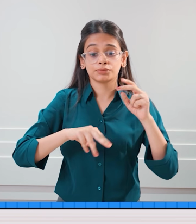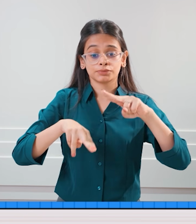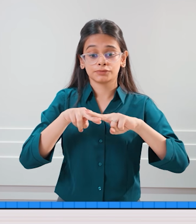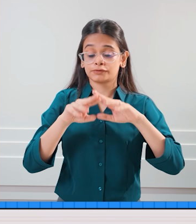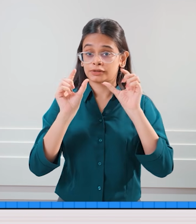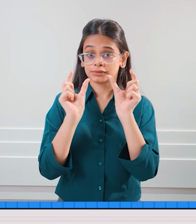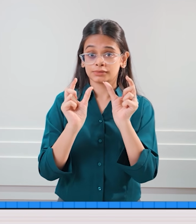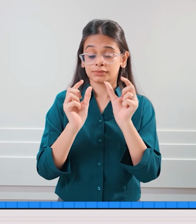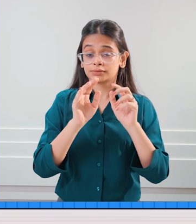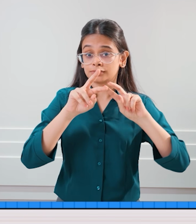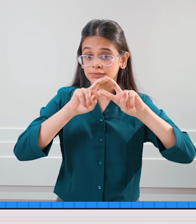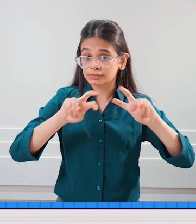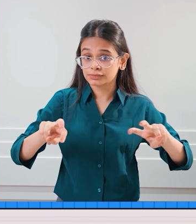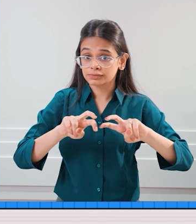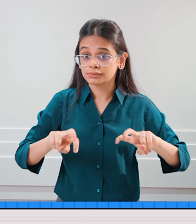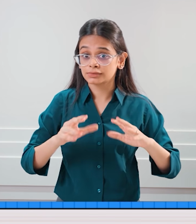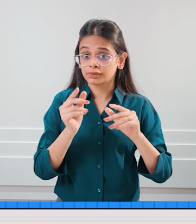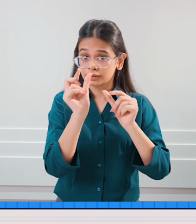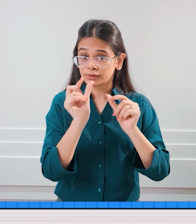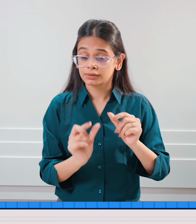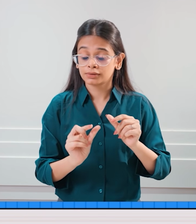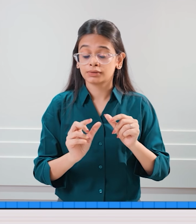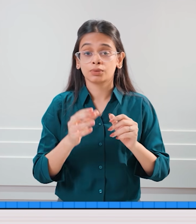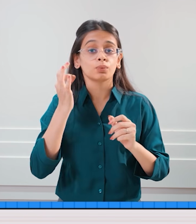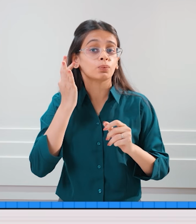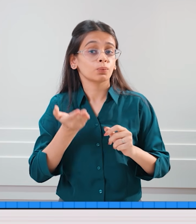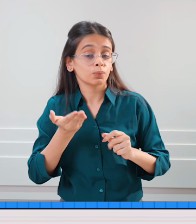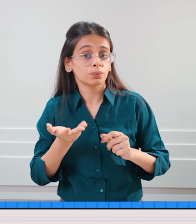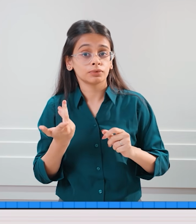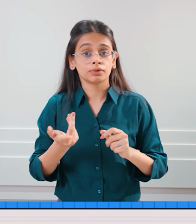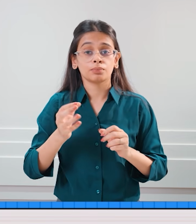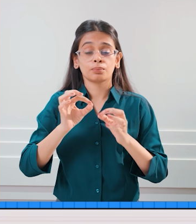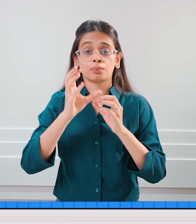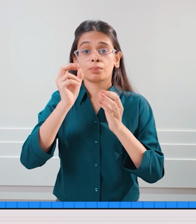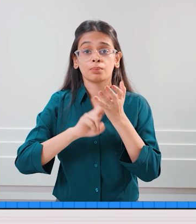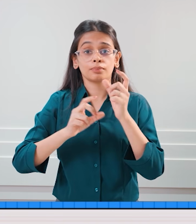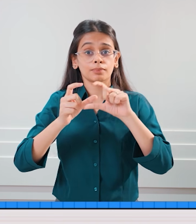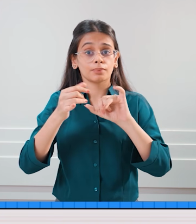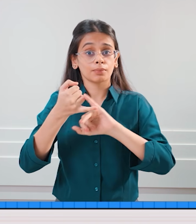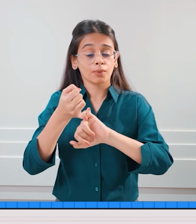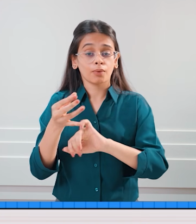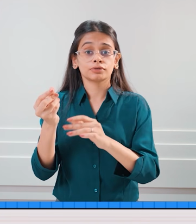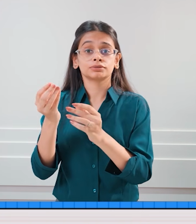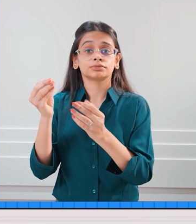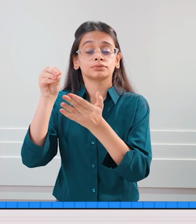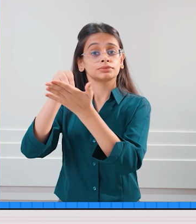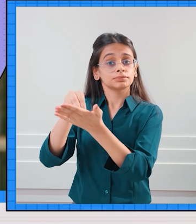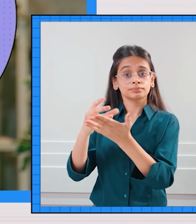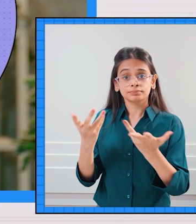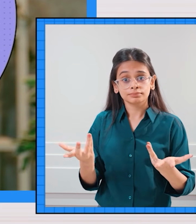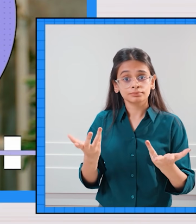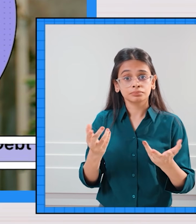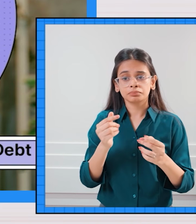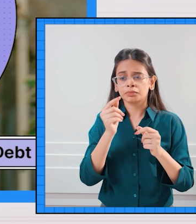from large and mid cap funds, you can also consider investing in gold, real estate, and bonds. If you're starting out and if you're unsure on